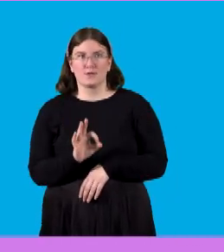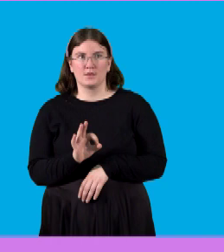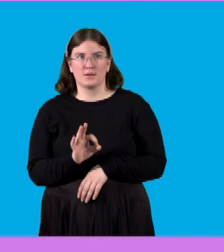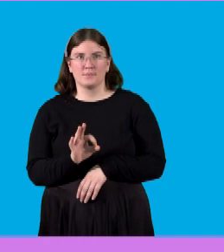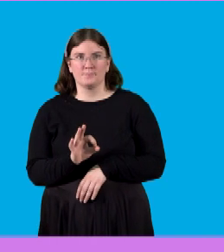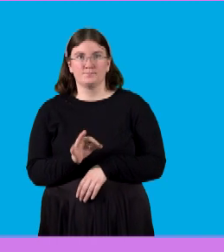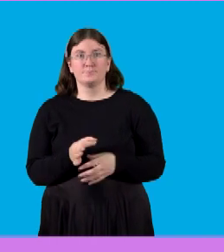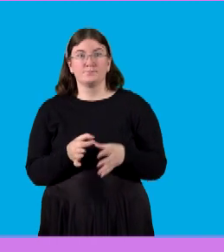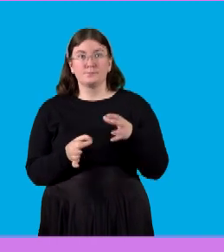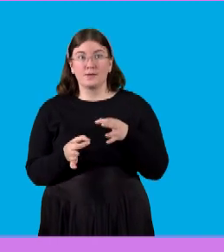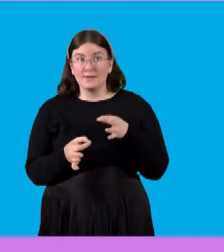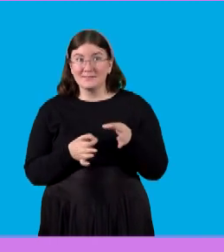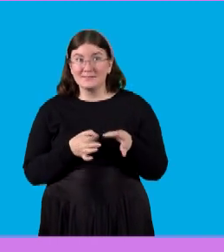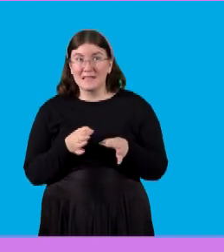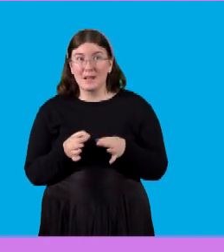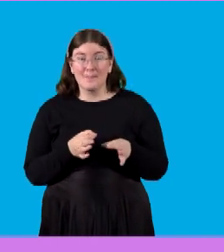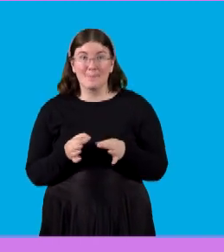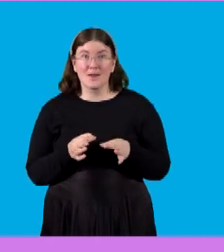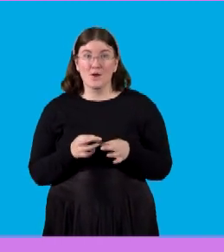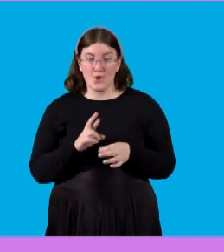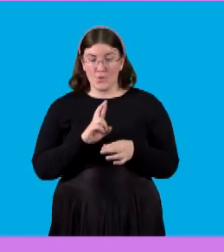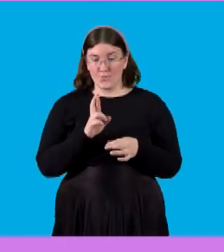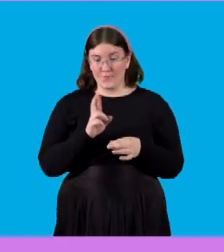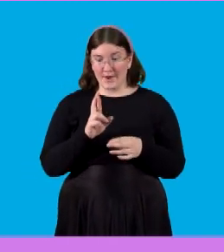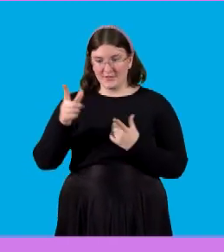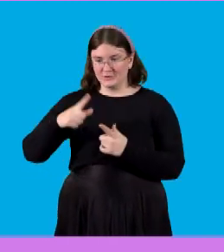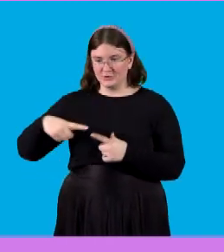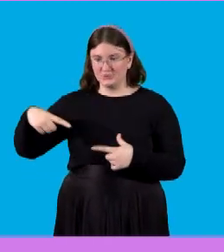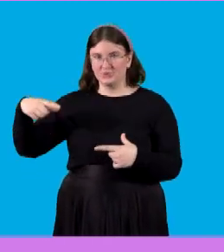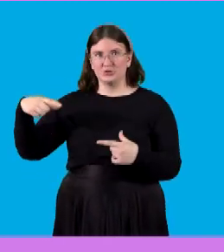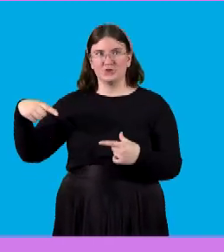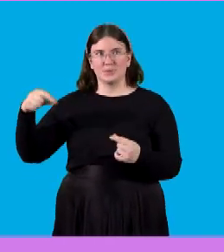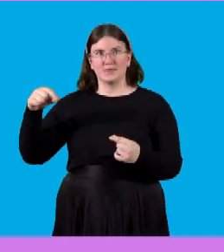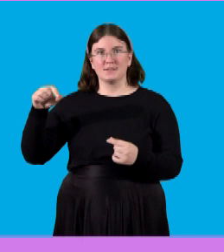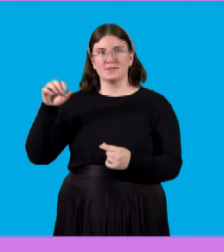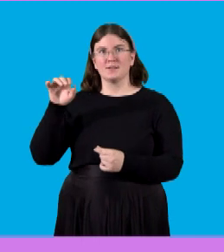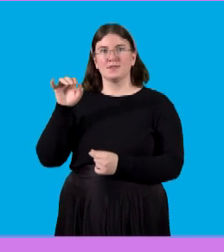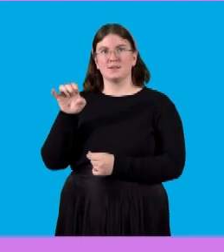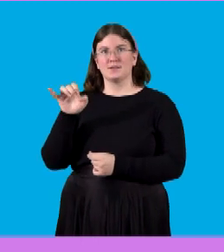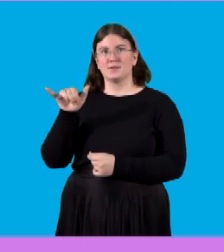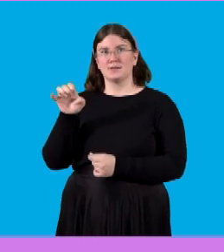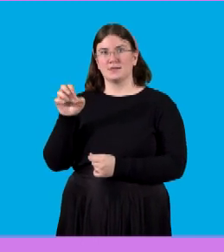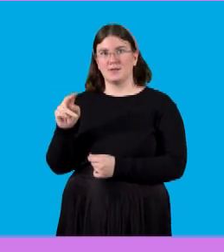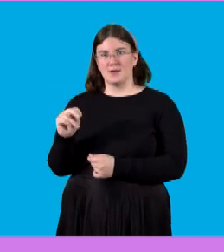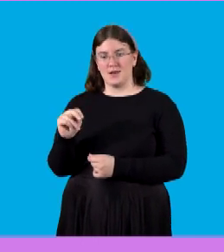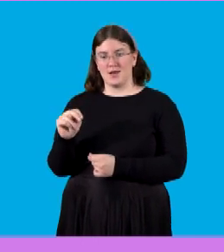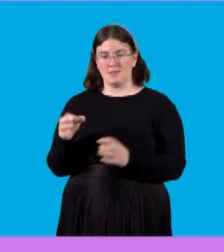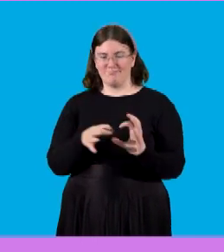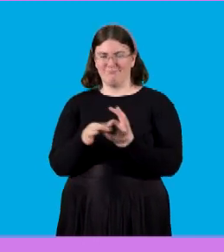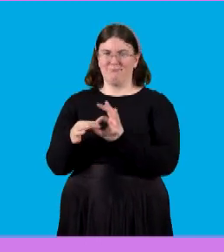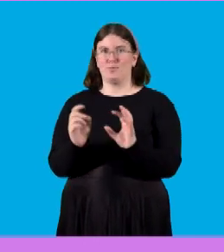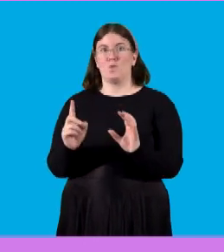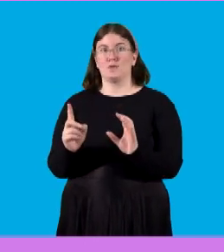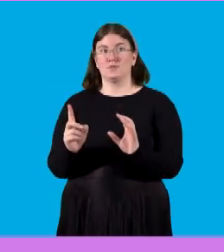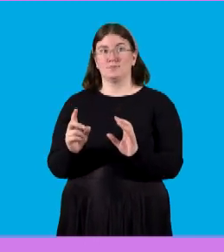the relationship between the rand and Japanese yen. So we are looking at the rand and Japanese yen. If the exchange